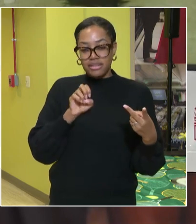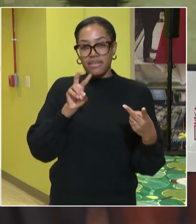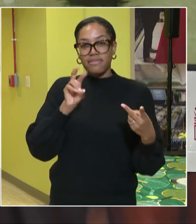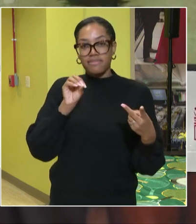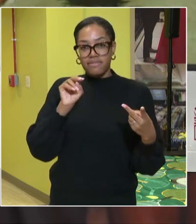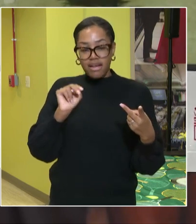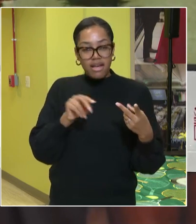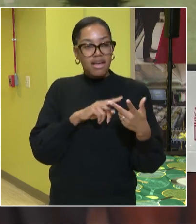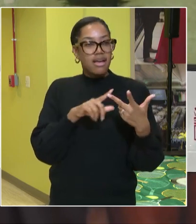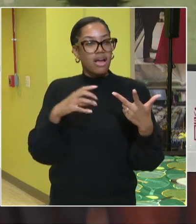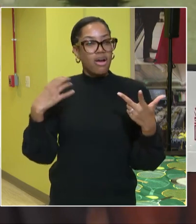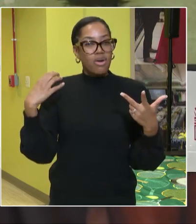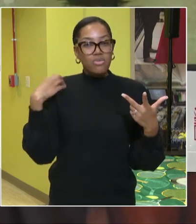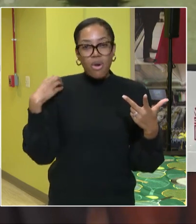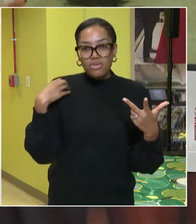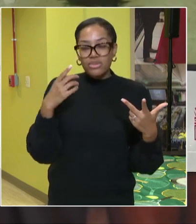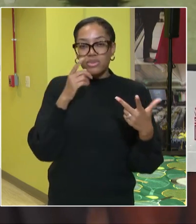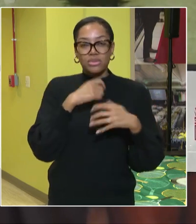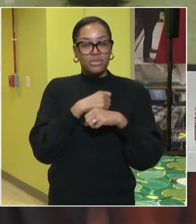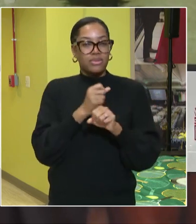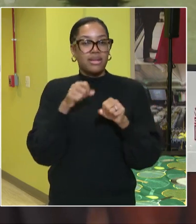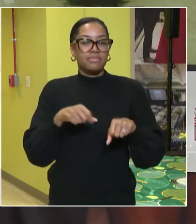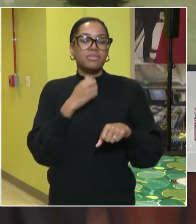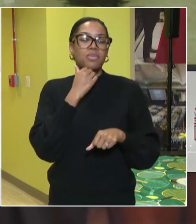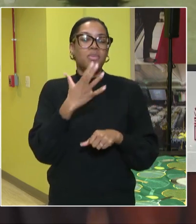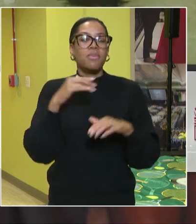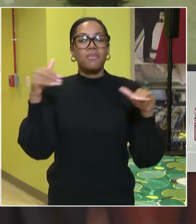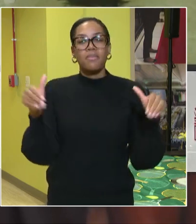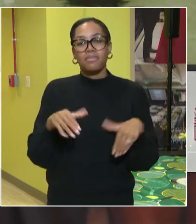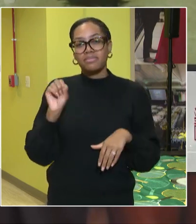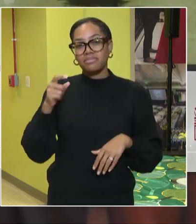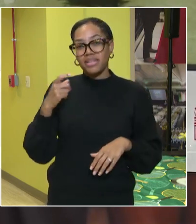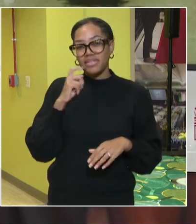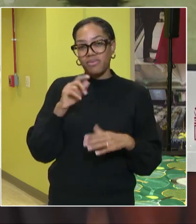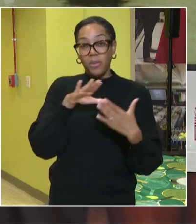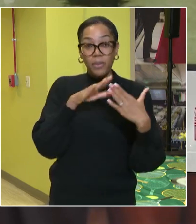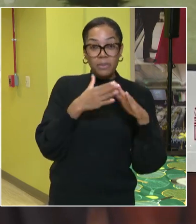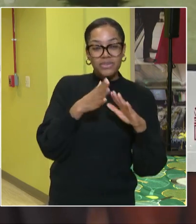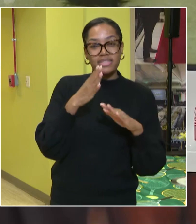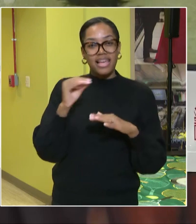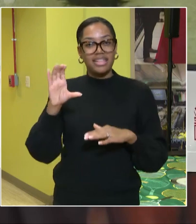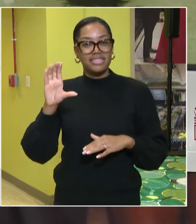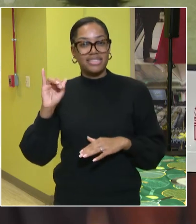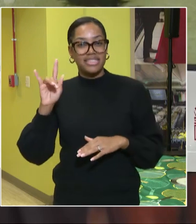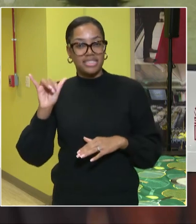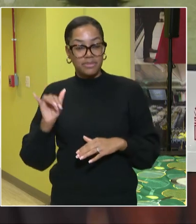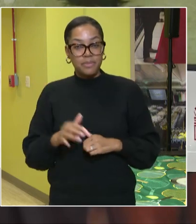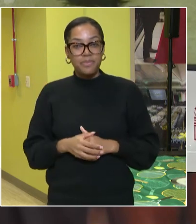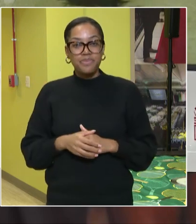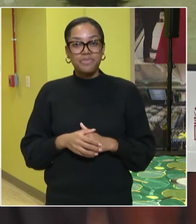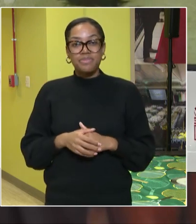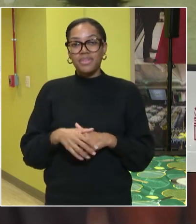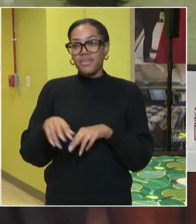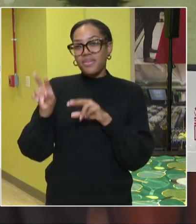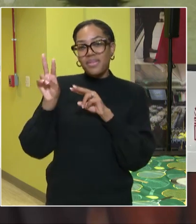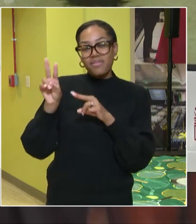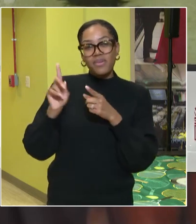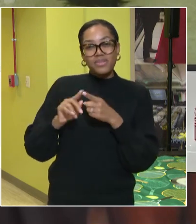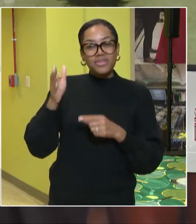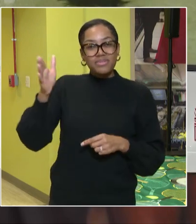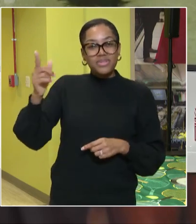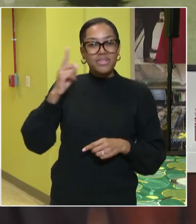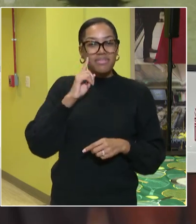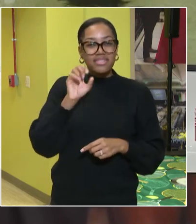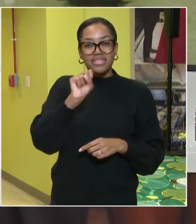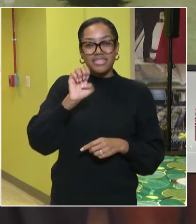who create this loving and warm, welcoming space for the community and the city. Here's to the future, to the Southeast Tennis and Learning